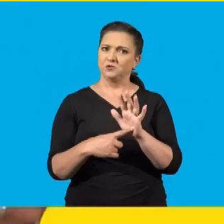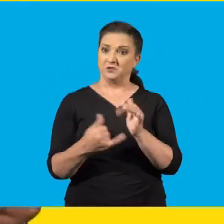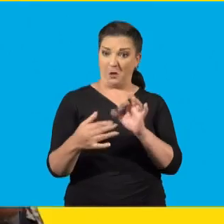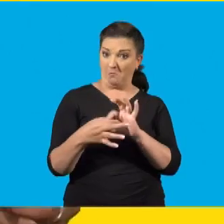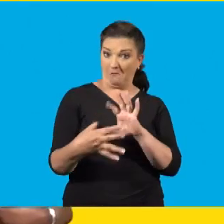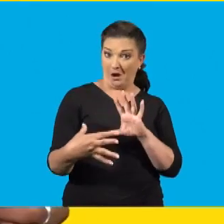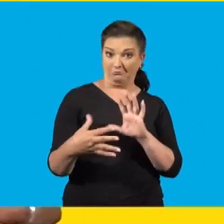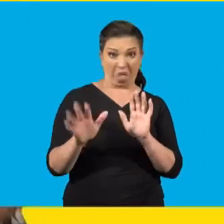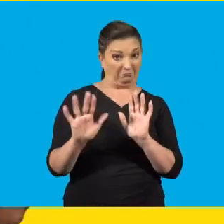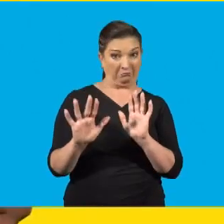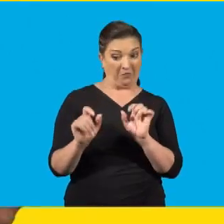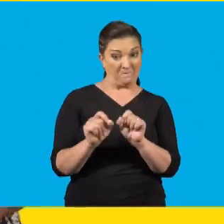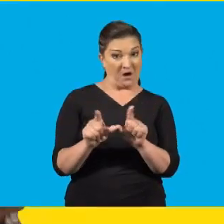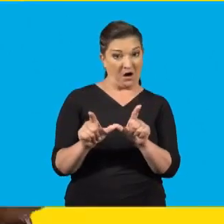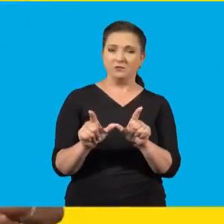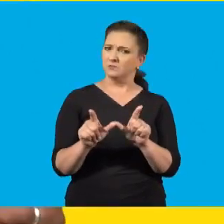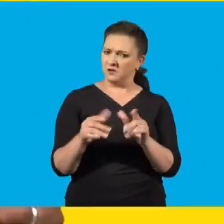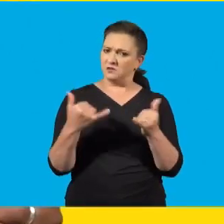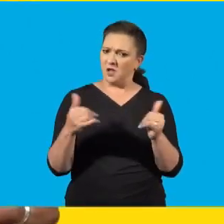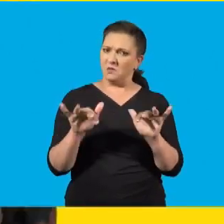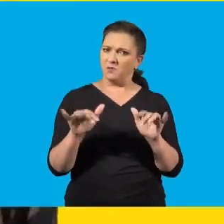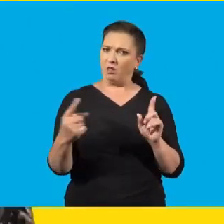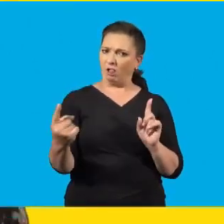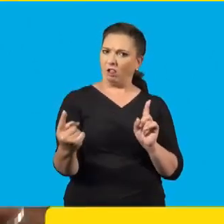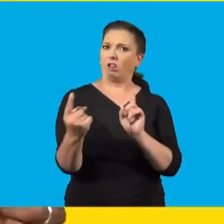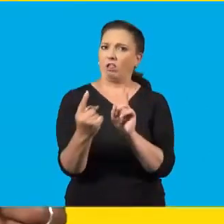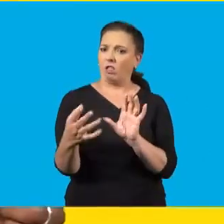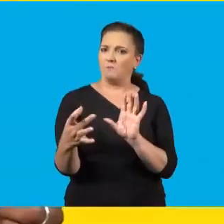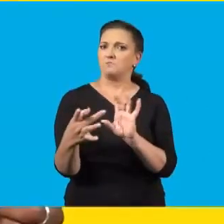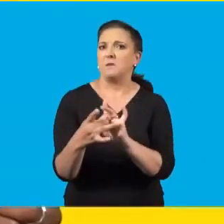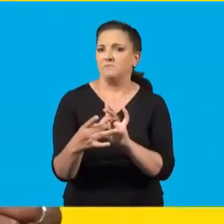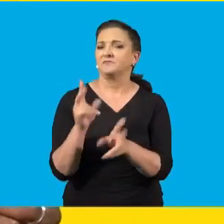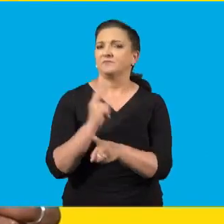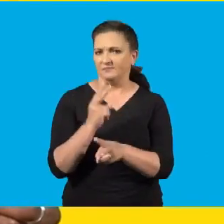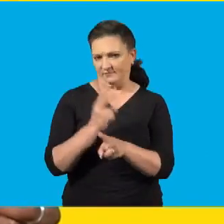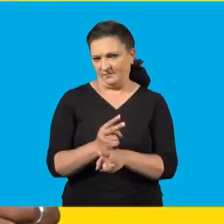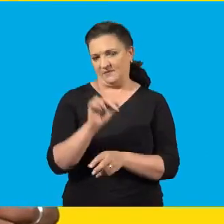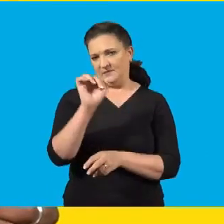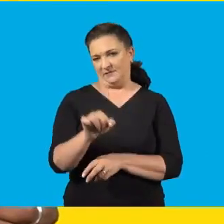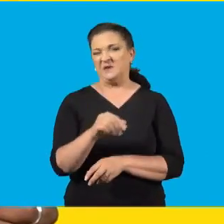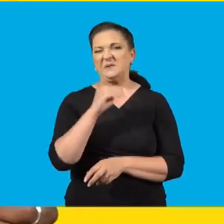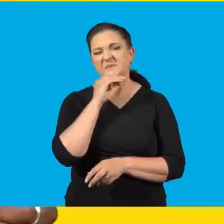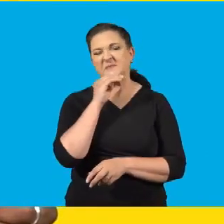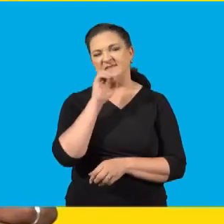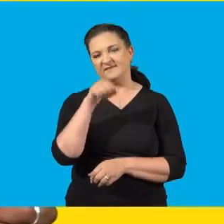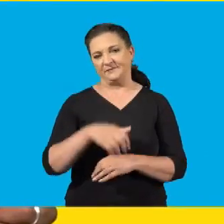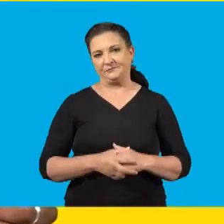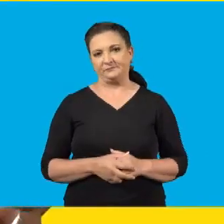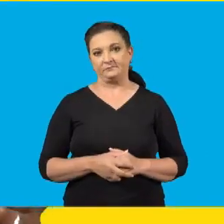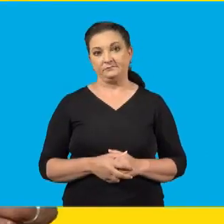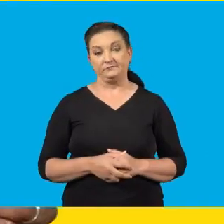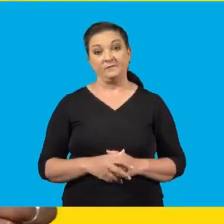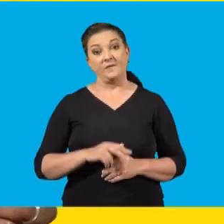that they are no longer broken. That means people have reconciled. So that is the meaning of reconciliation.